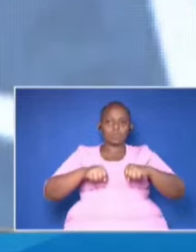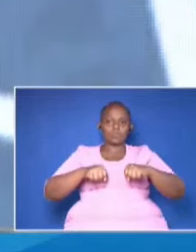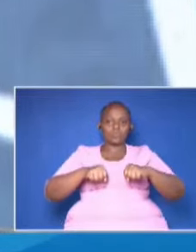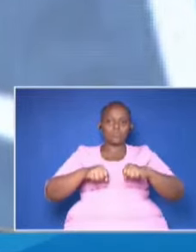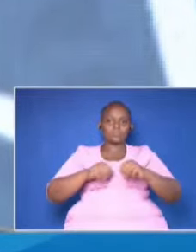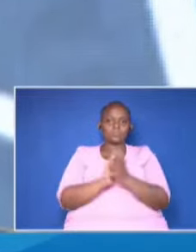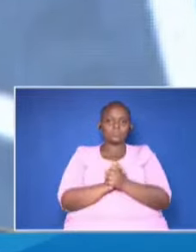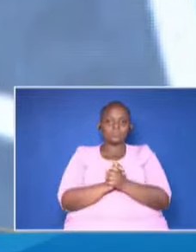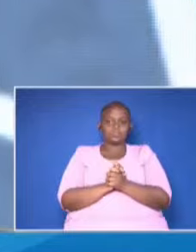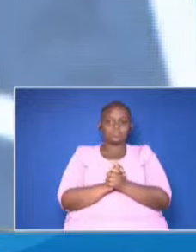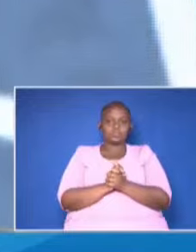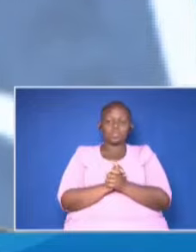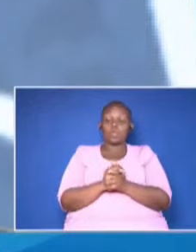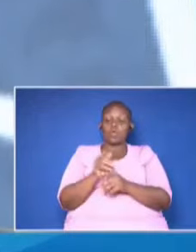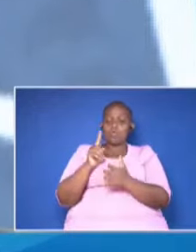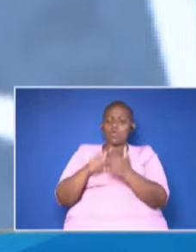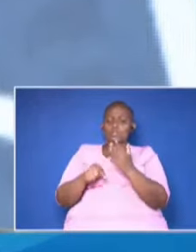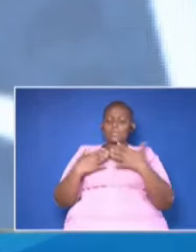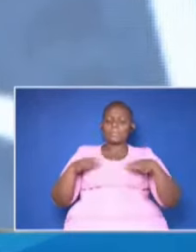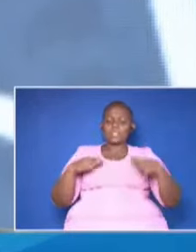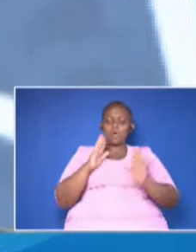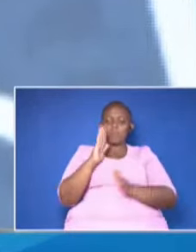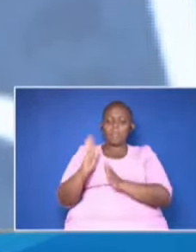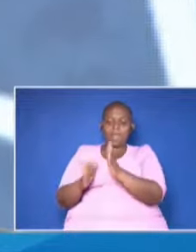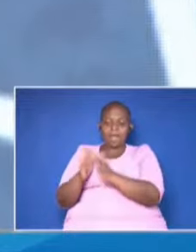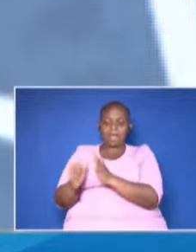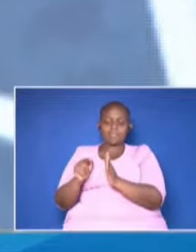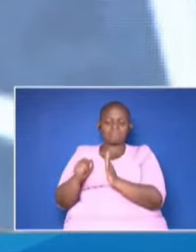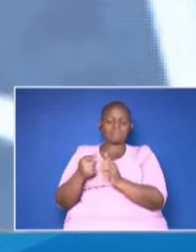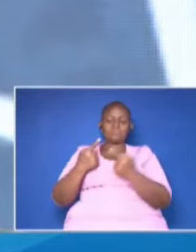possible or they plan and do